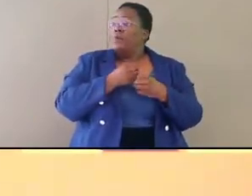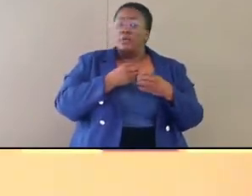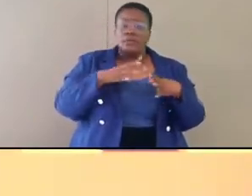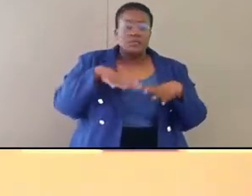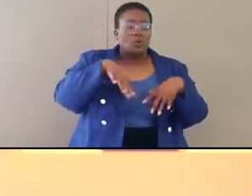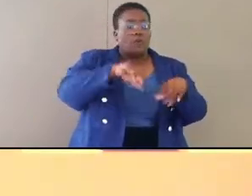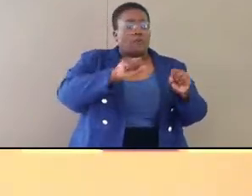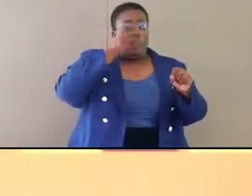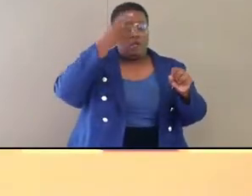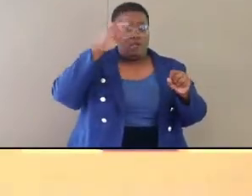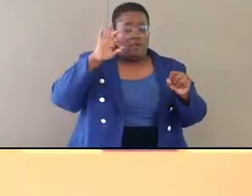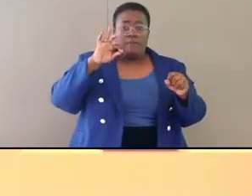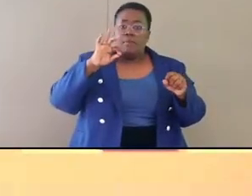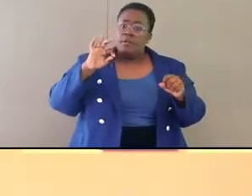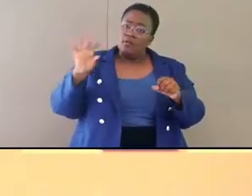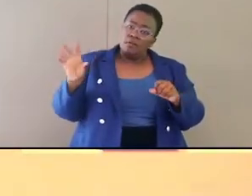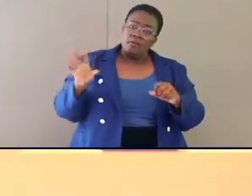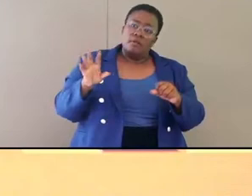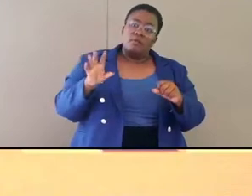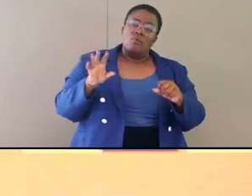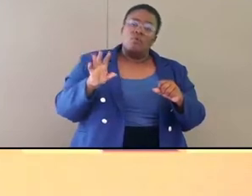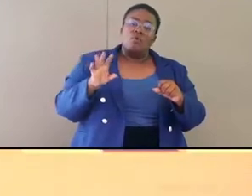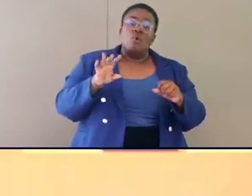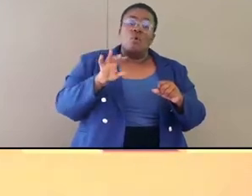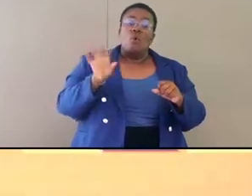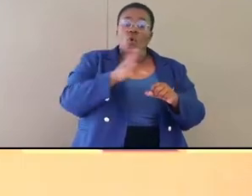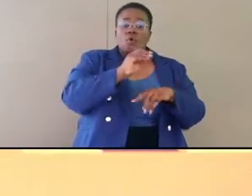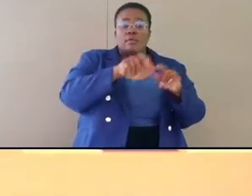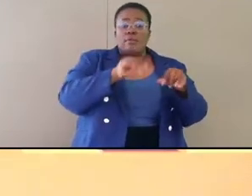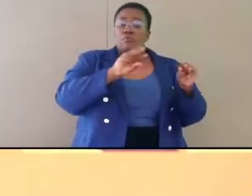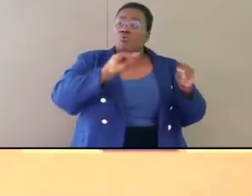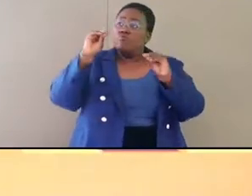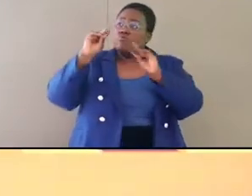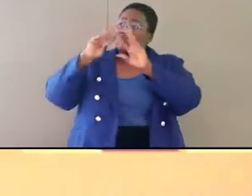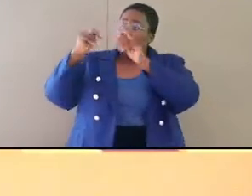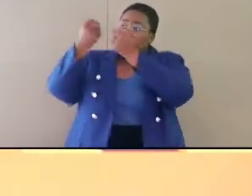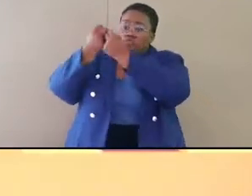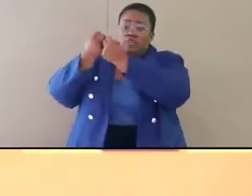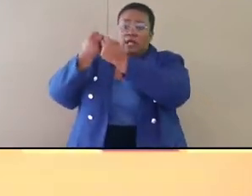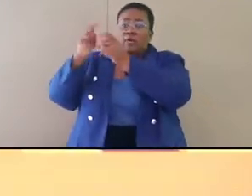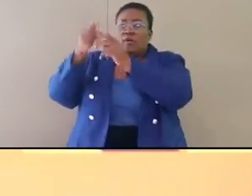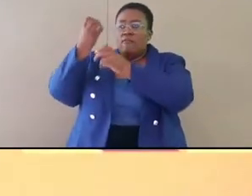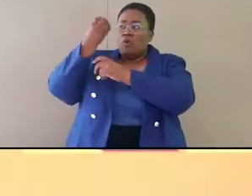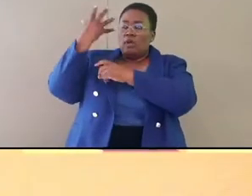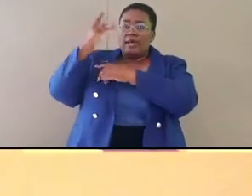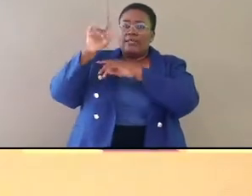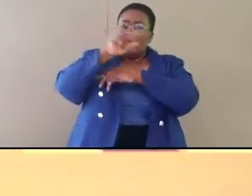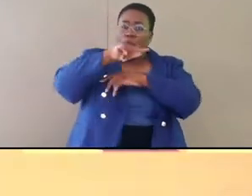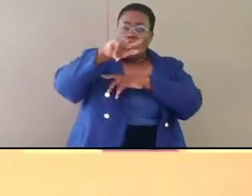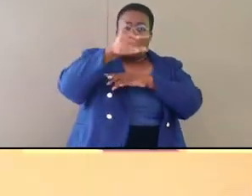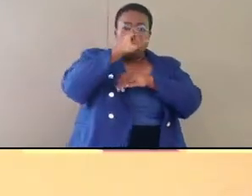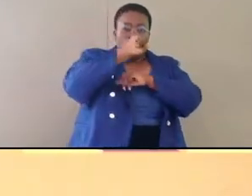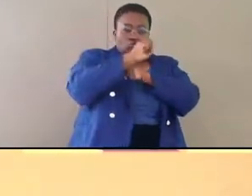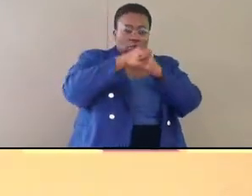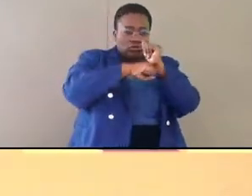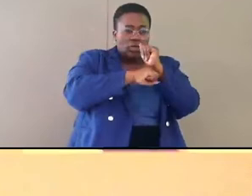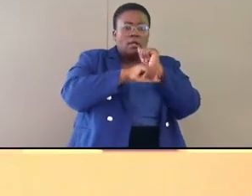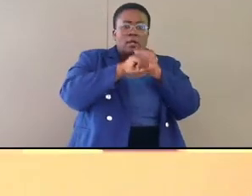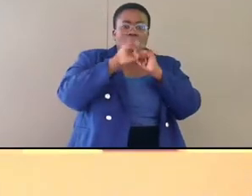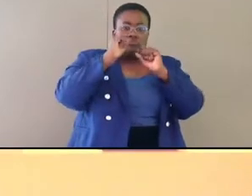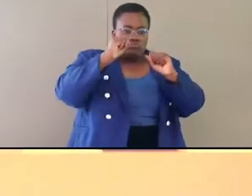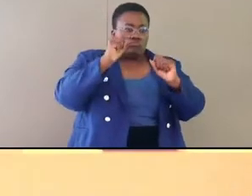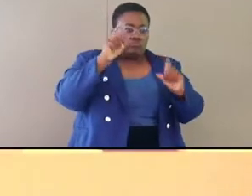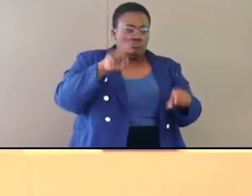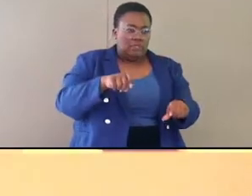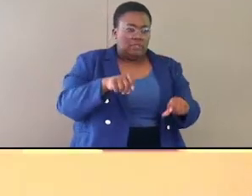everybody to national and forgot that we need to strengthen the local structures and I think we've woken up to that